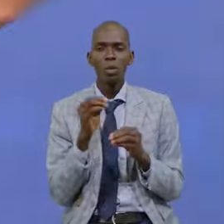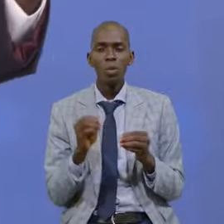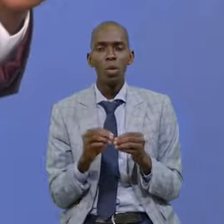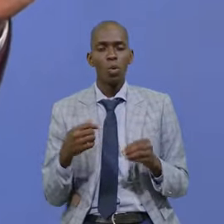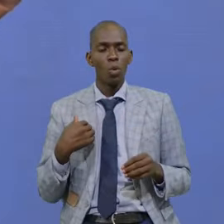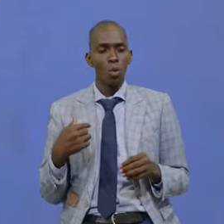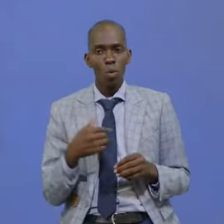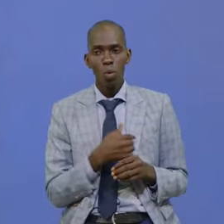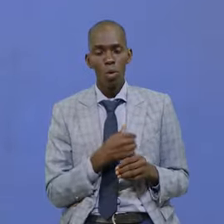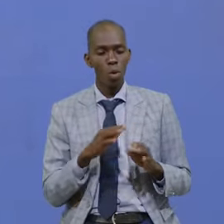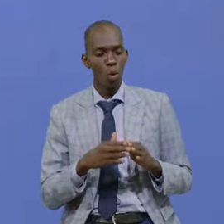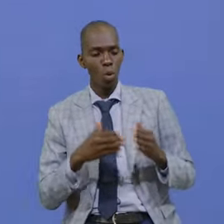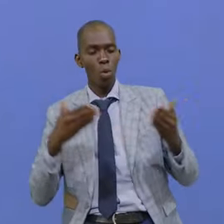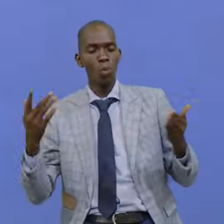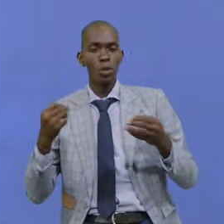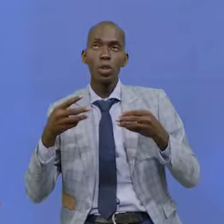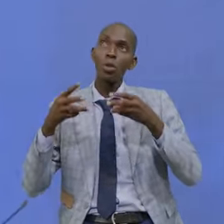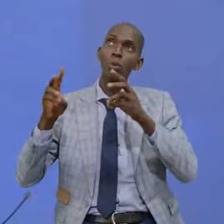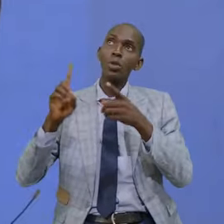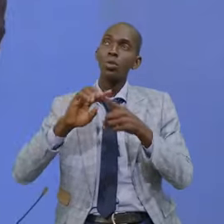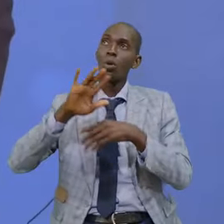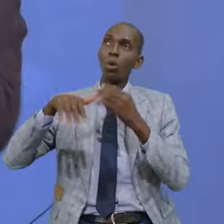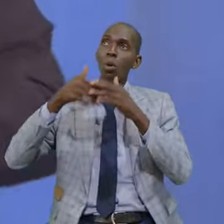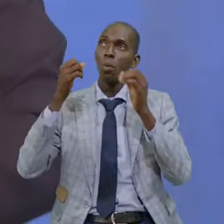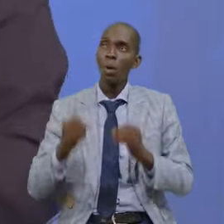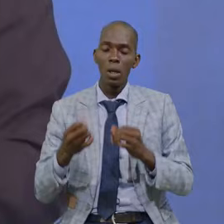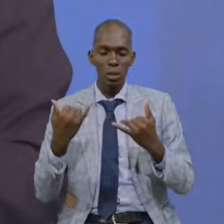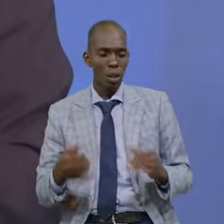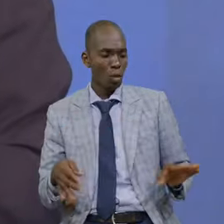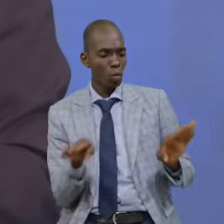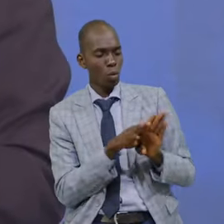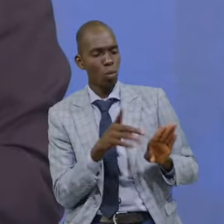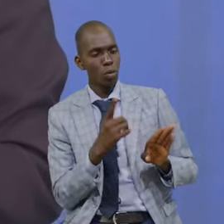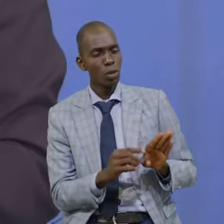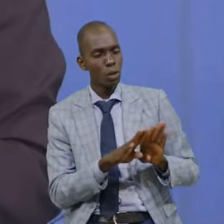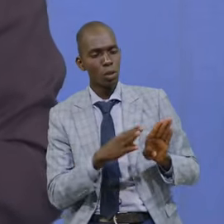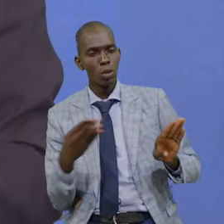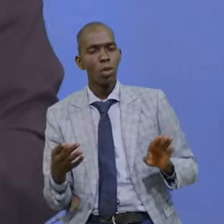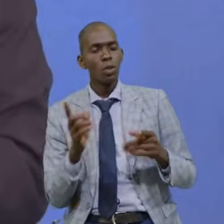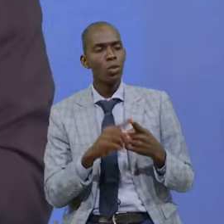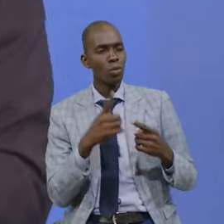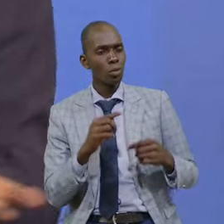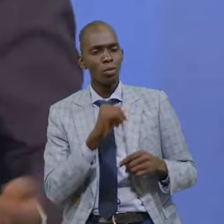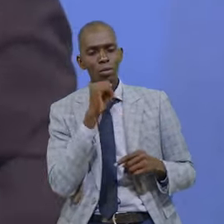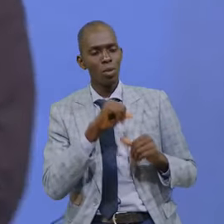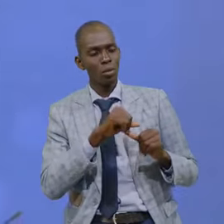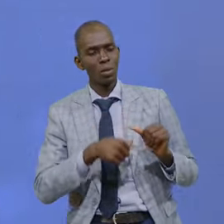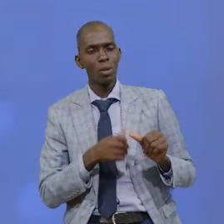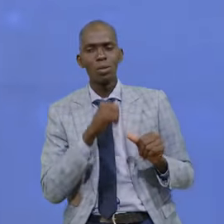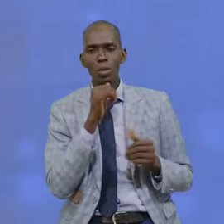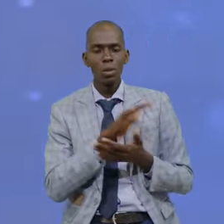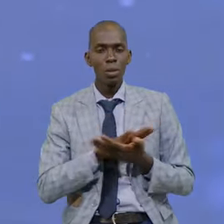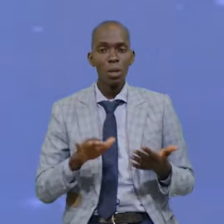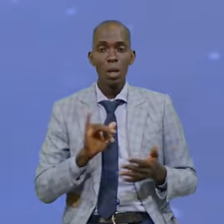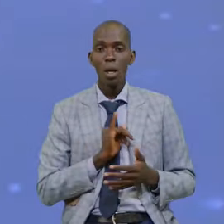the Almighty. And then we close the door to the uncircumcised and the unclean. And I want to